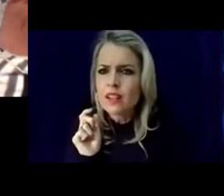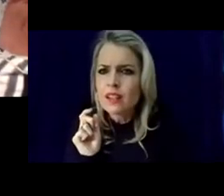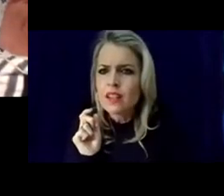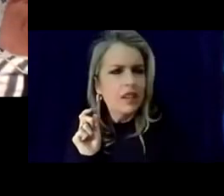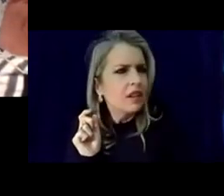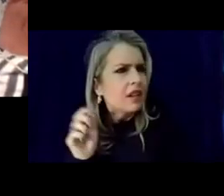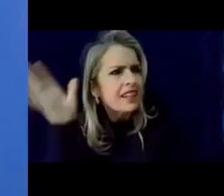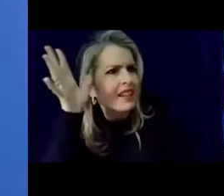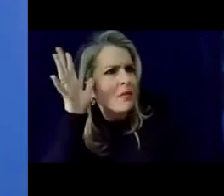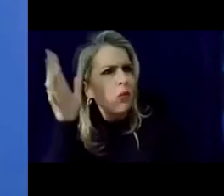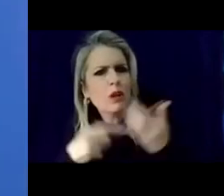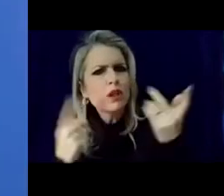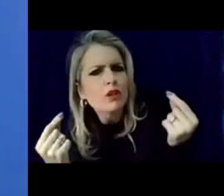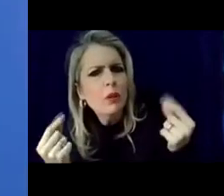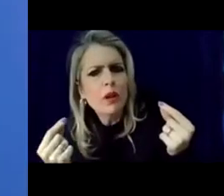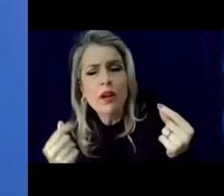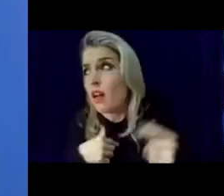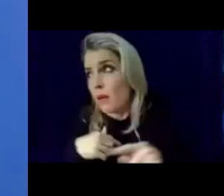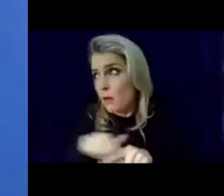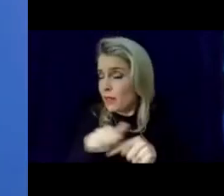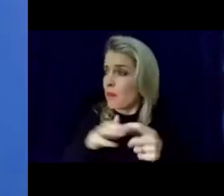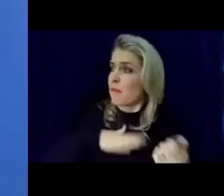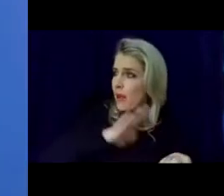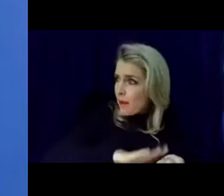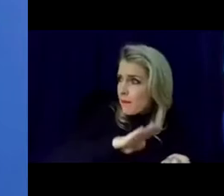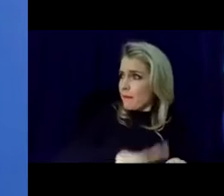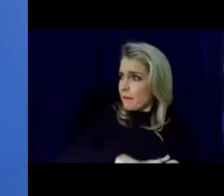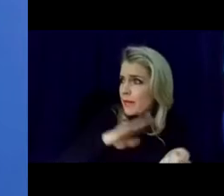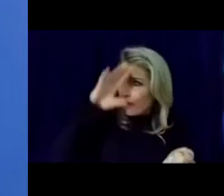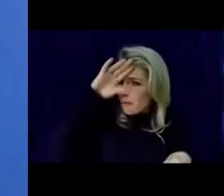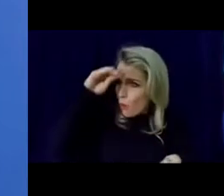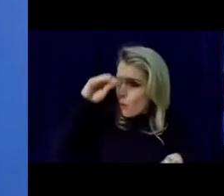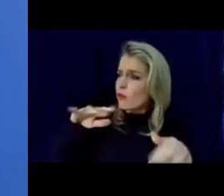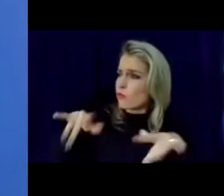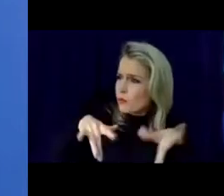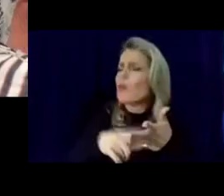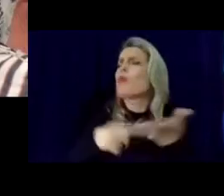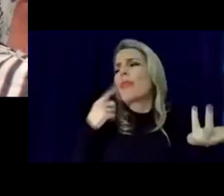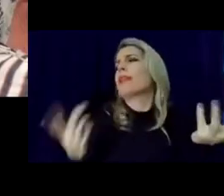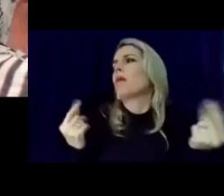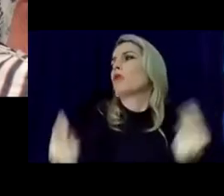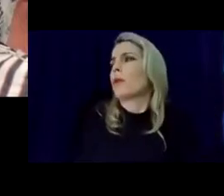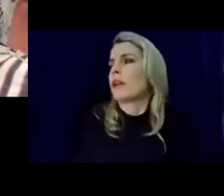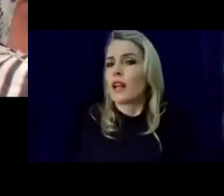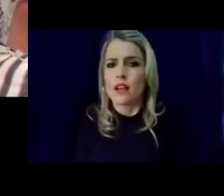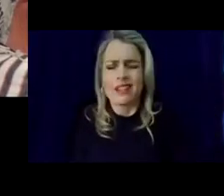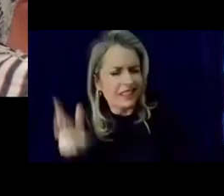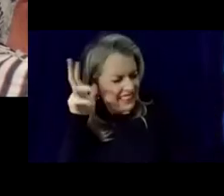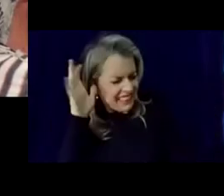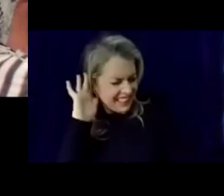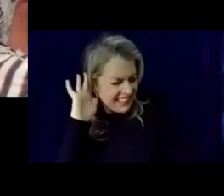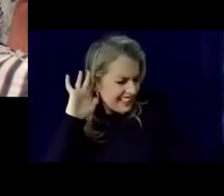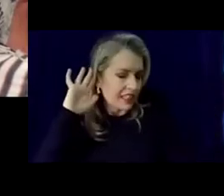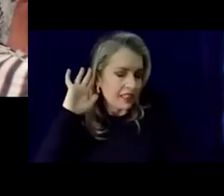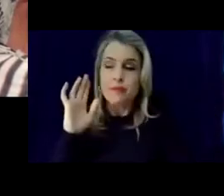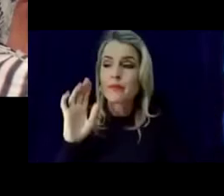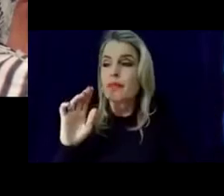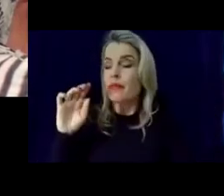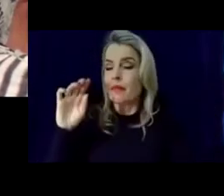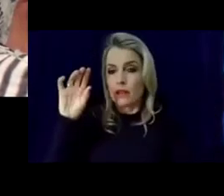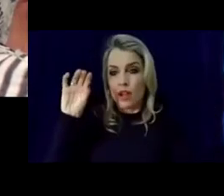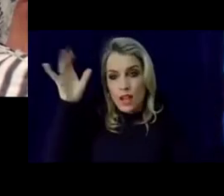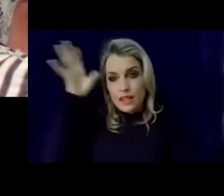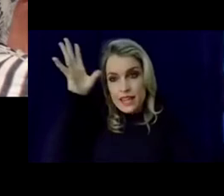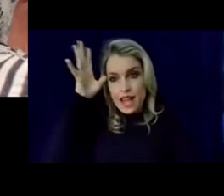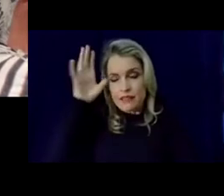Papa, what are you doing? Practicing my b-boy routine. What'd it look like? Skrr! Oscar plops down on the